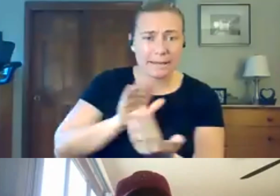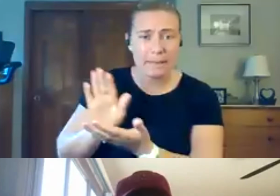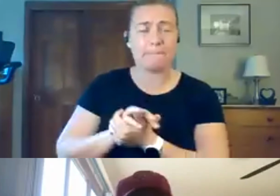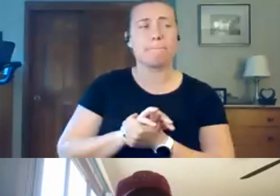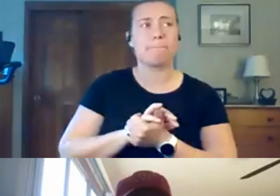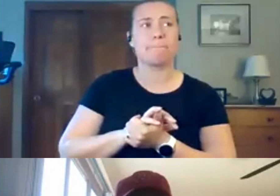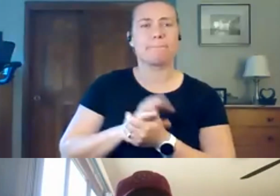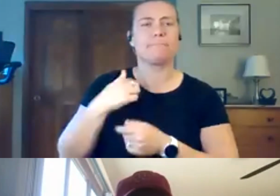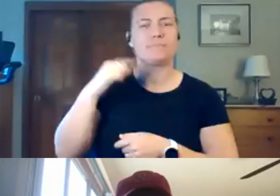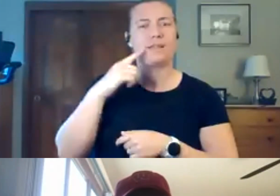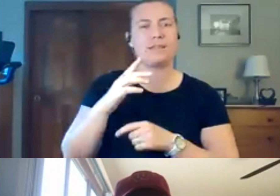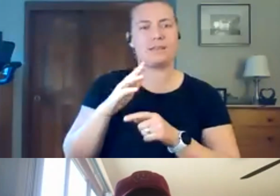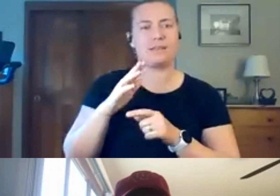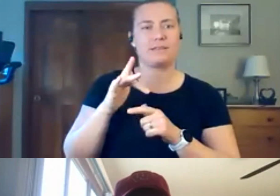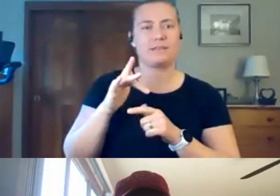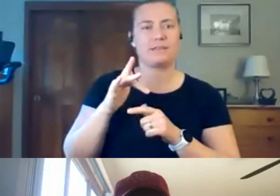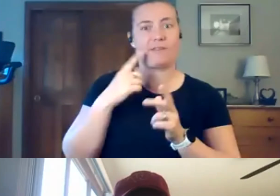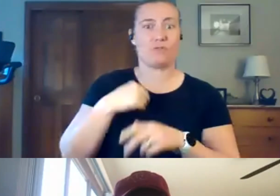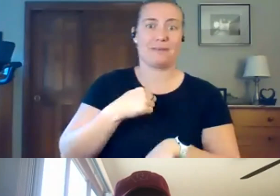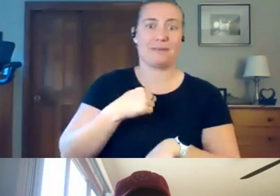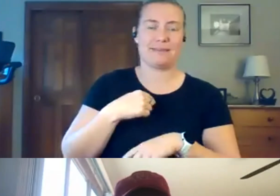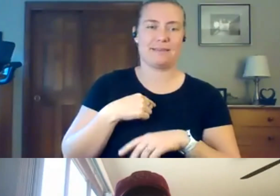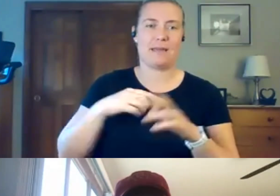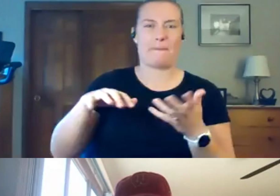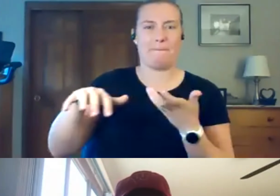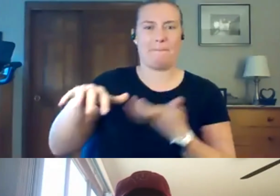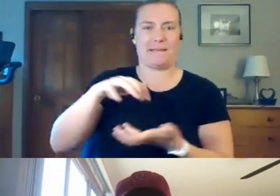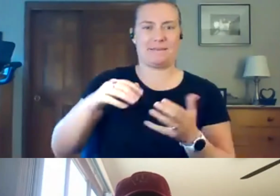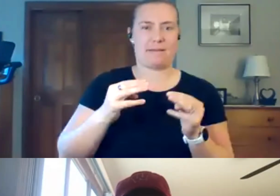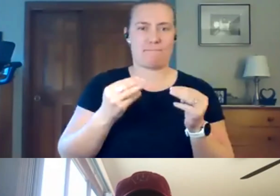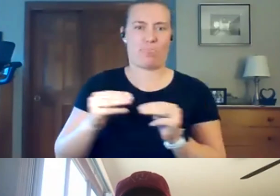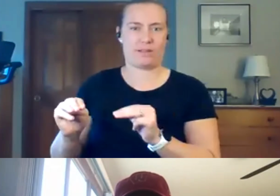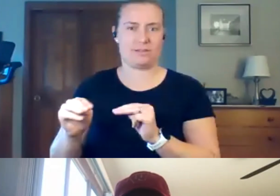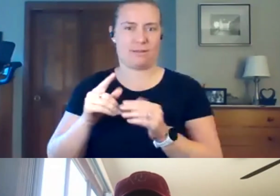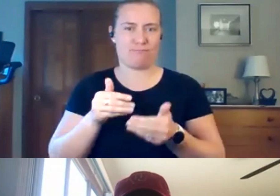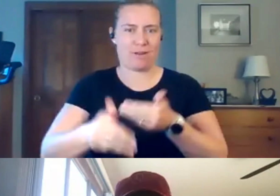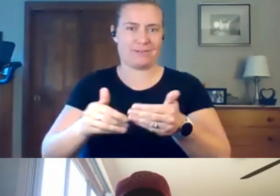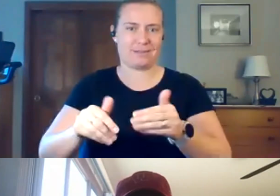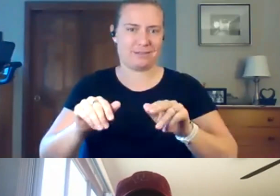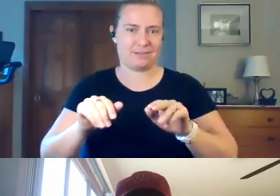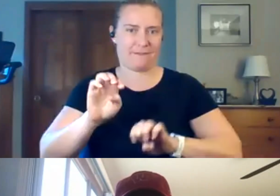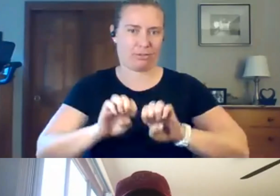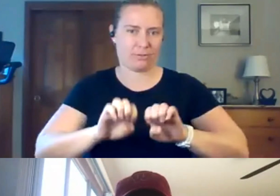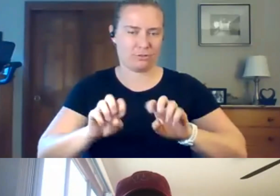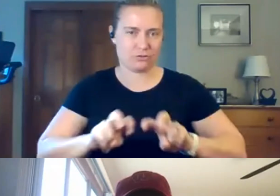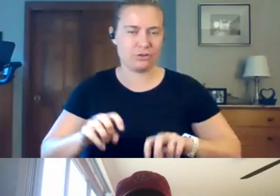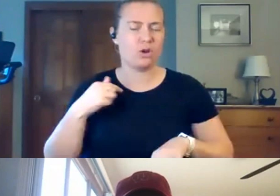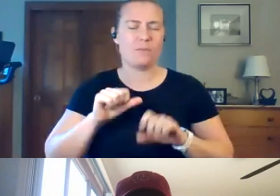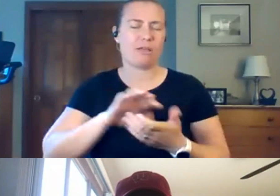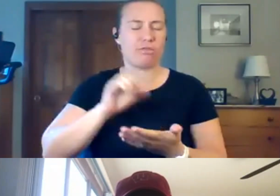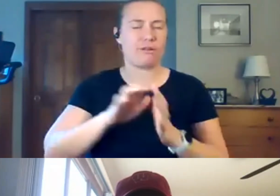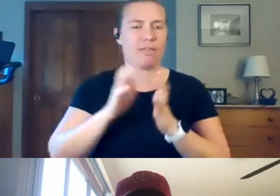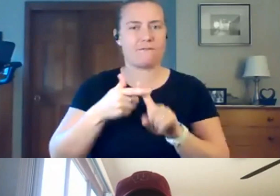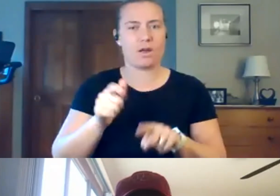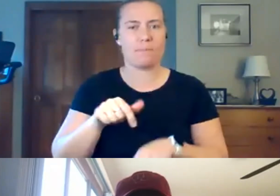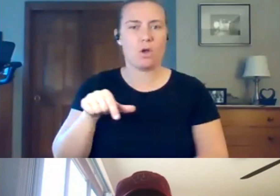think, the name of the game to me is mixed methods process evaluations. And so I think we can learn a lot from qualitative and mixed methods about how and why